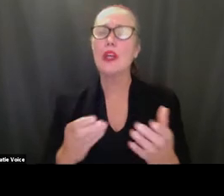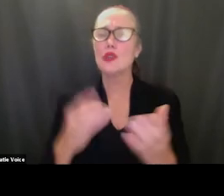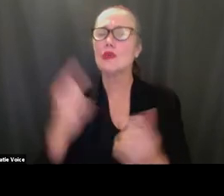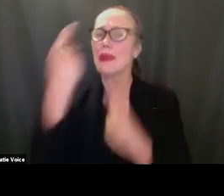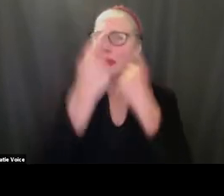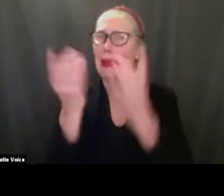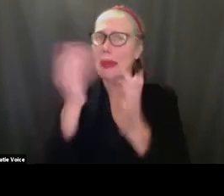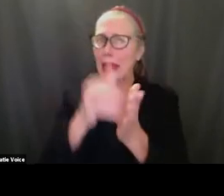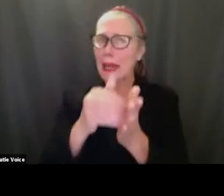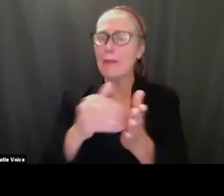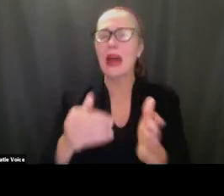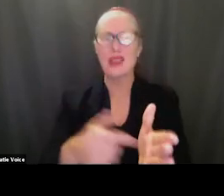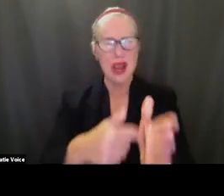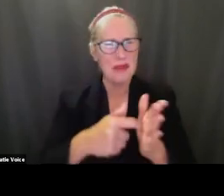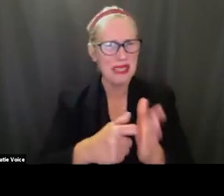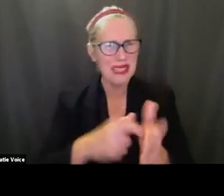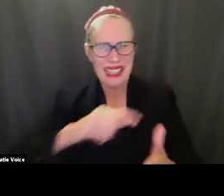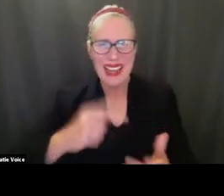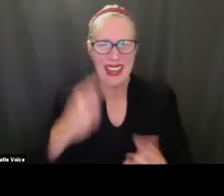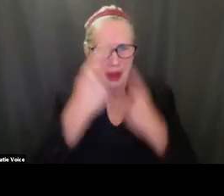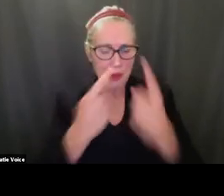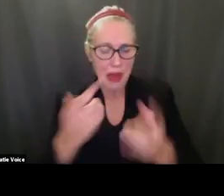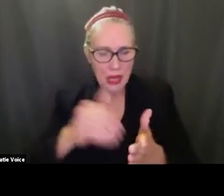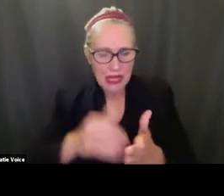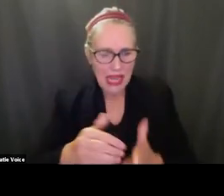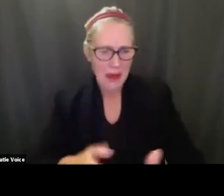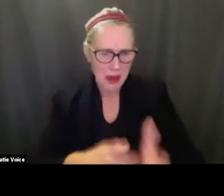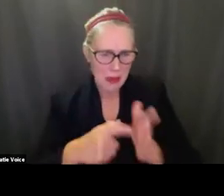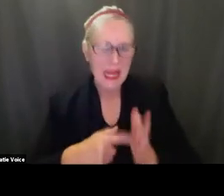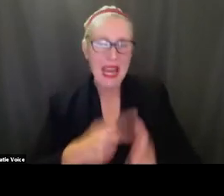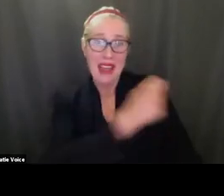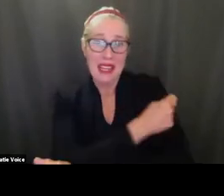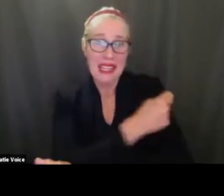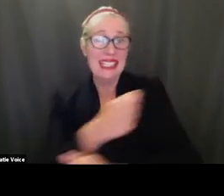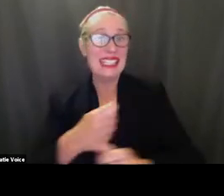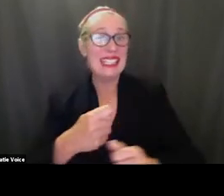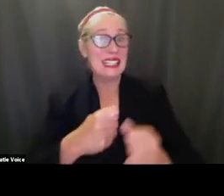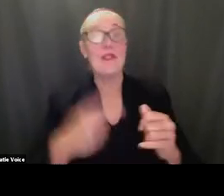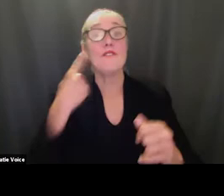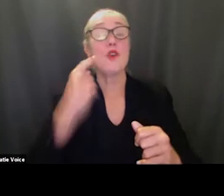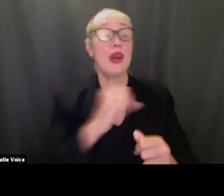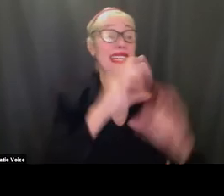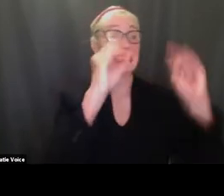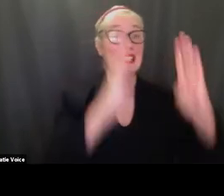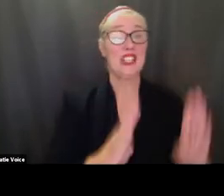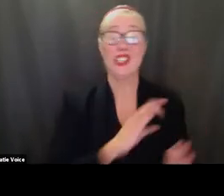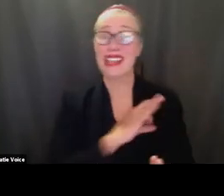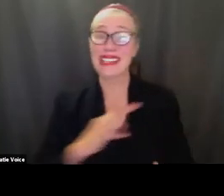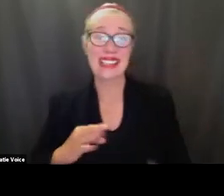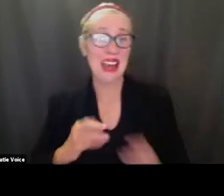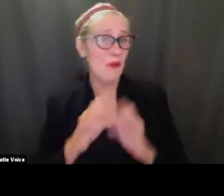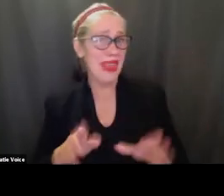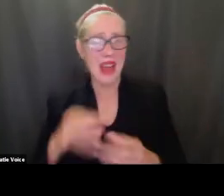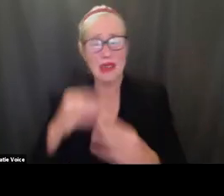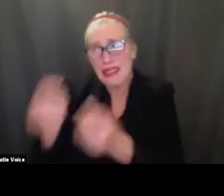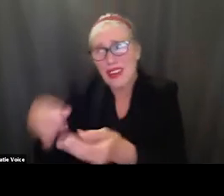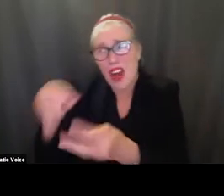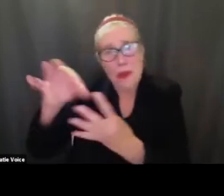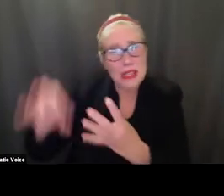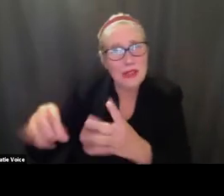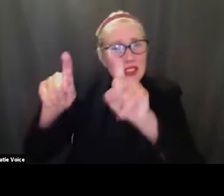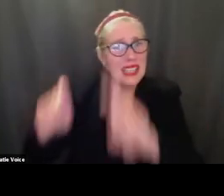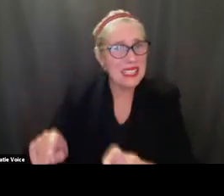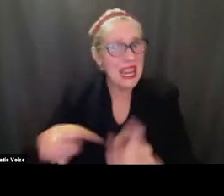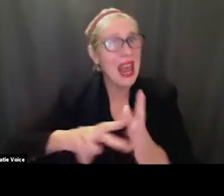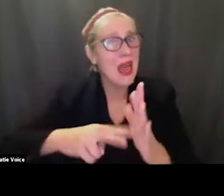recovery vaccine to all teachers and staff with no option to test this resolution will result in some teachers losing their current job and